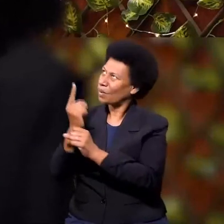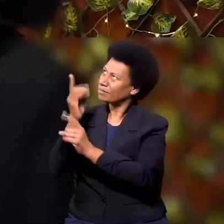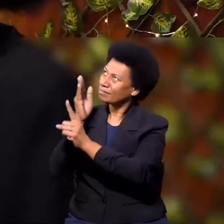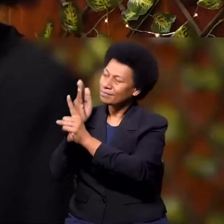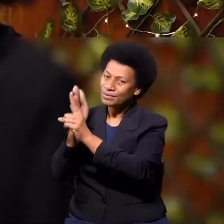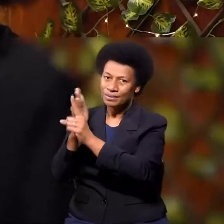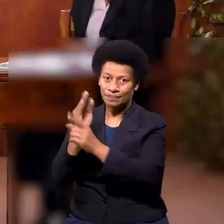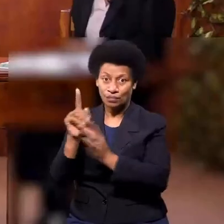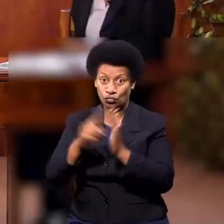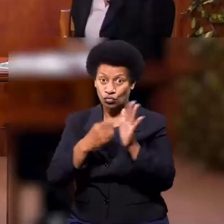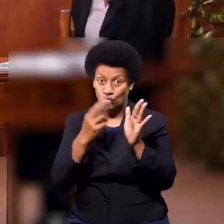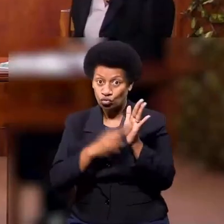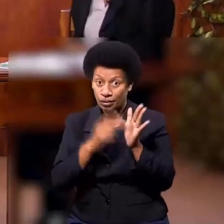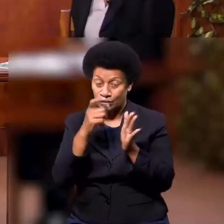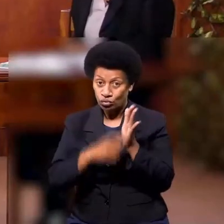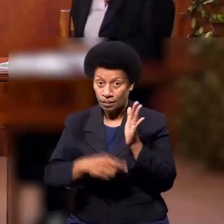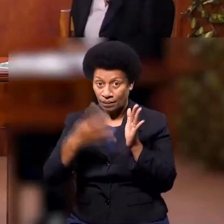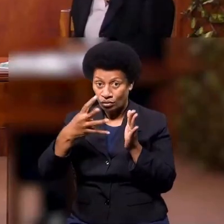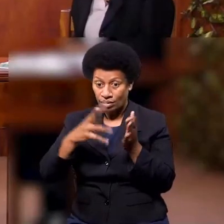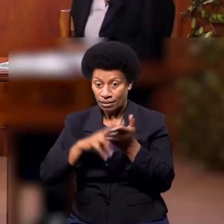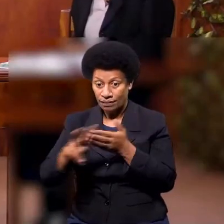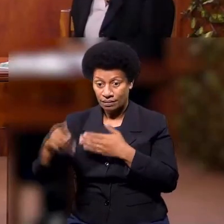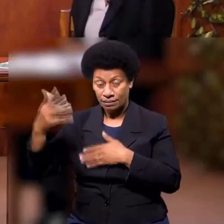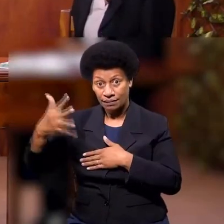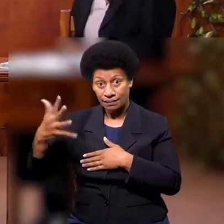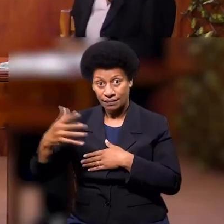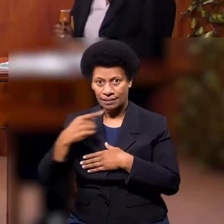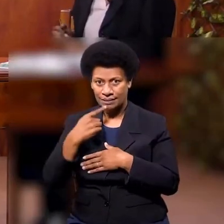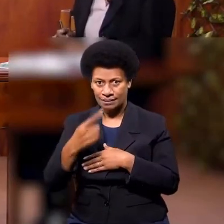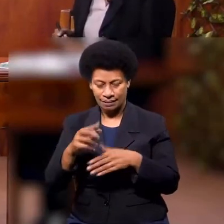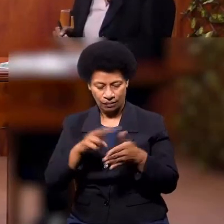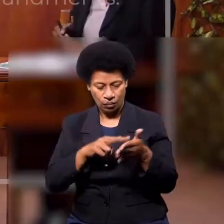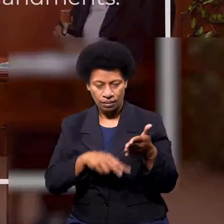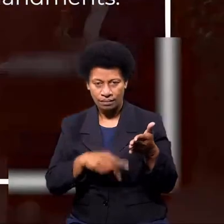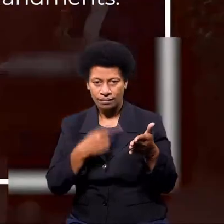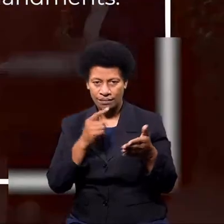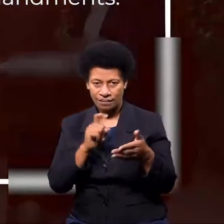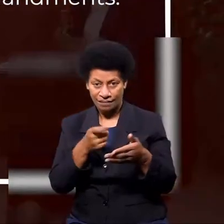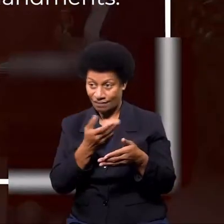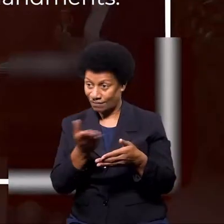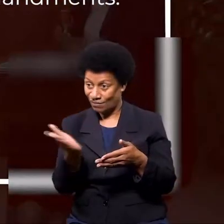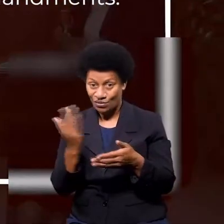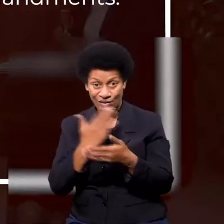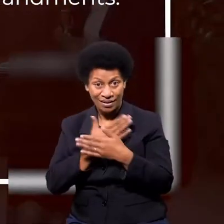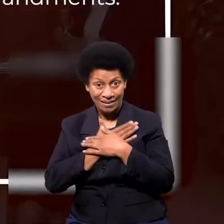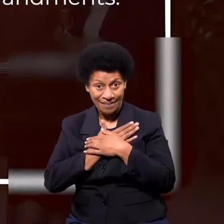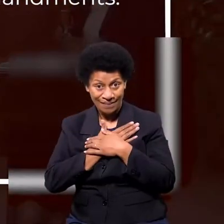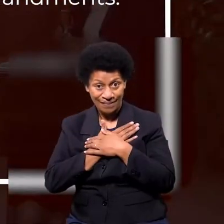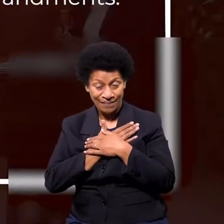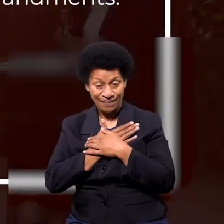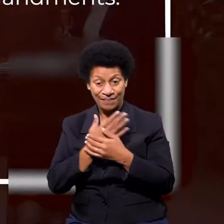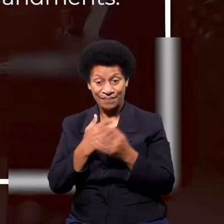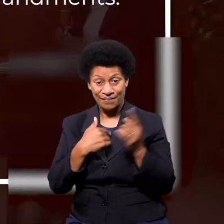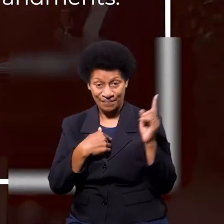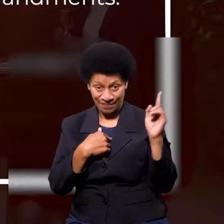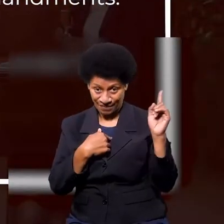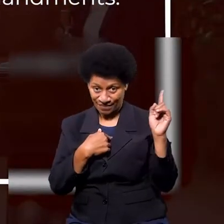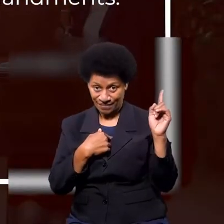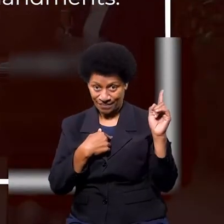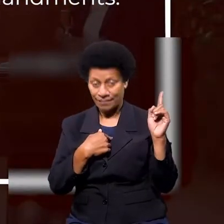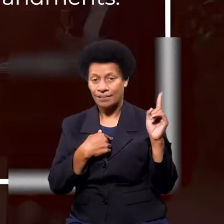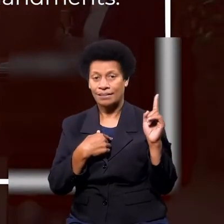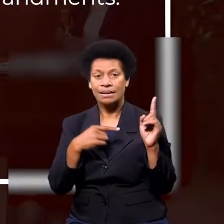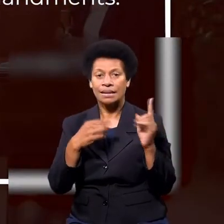obedience? Especially in John chapter 14, verse 15. Okay, it reads, "If you love me," this is the words of Jesus, "if you love